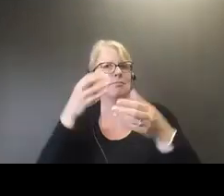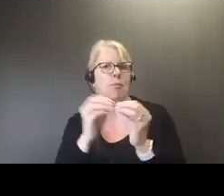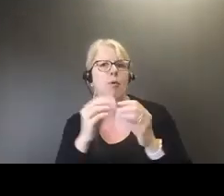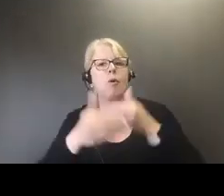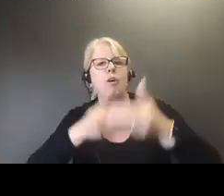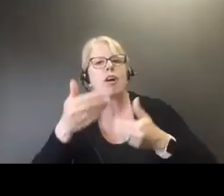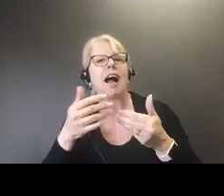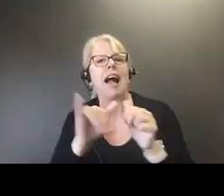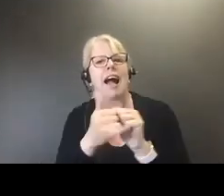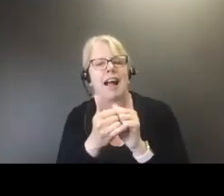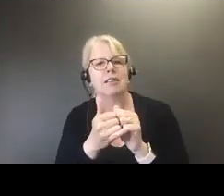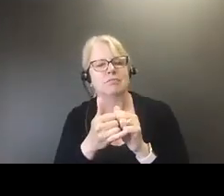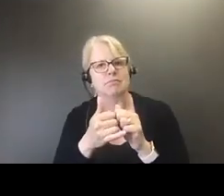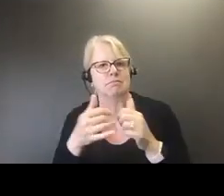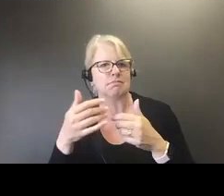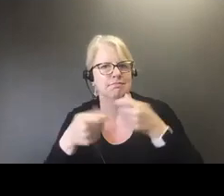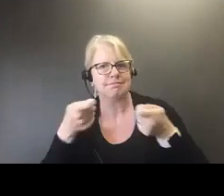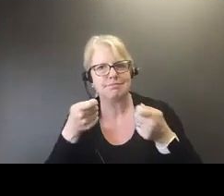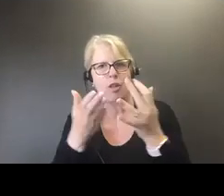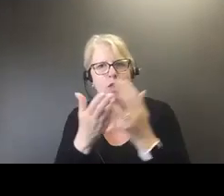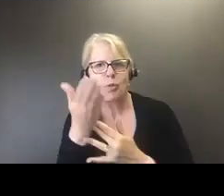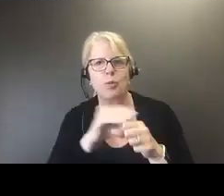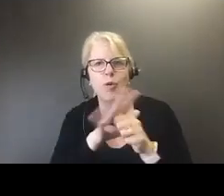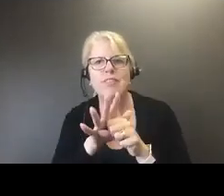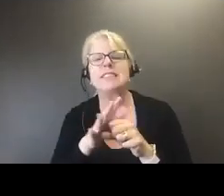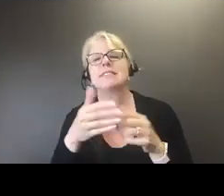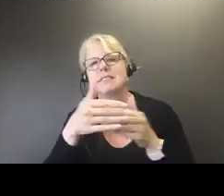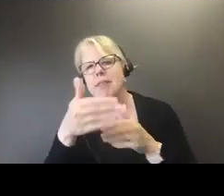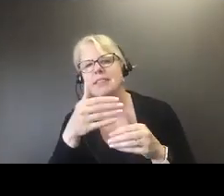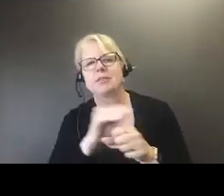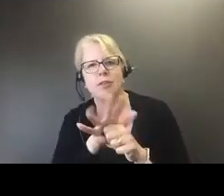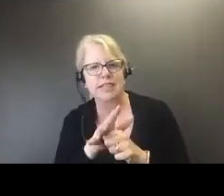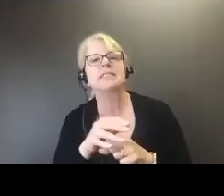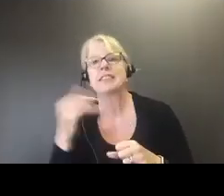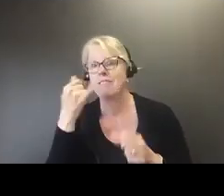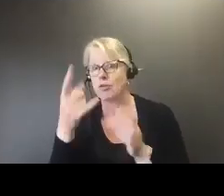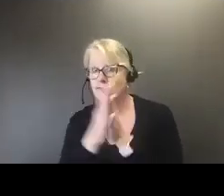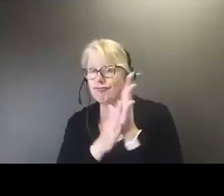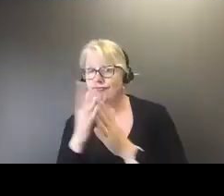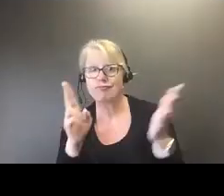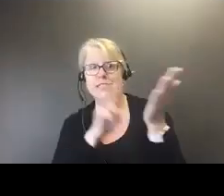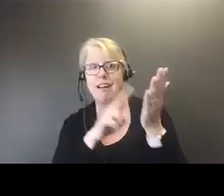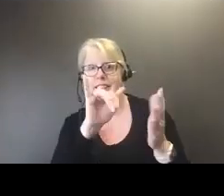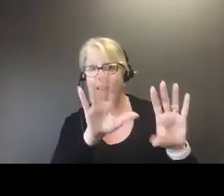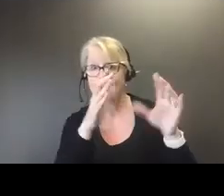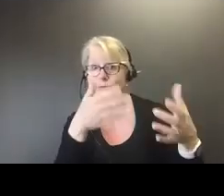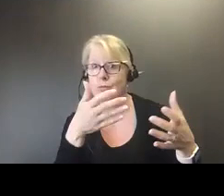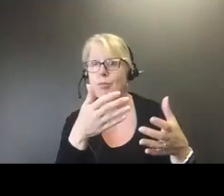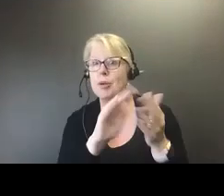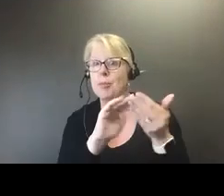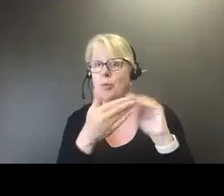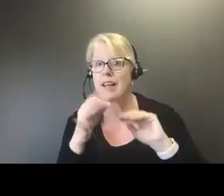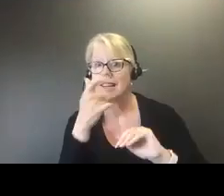post COVID-19. If you're interested in signing up for the community of interest, I'd ask you